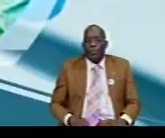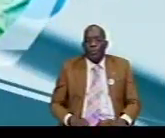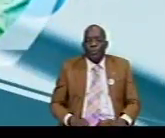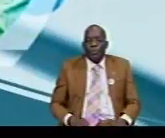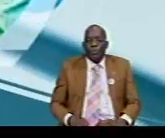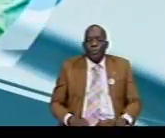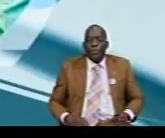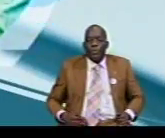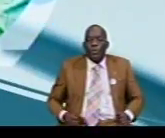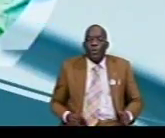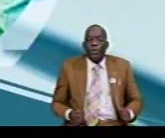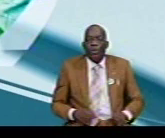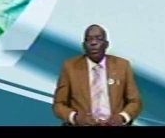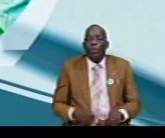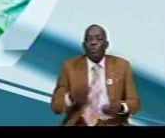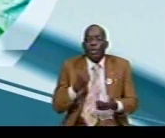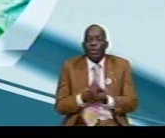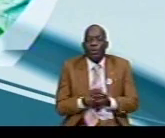Amen.